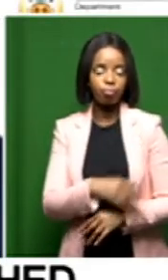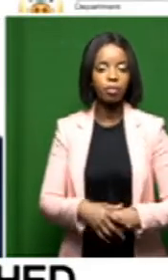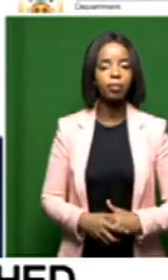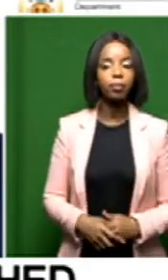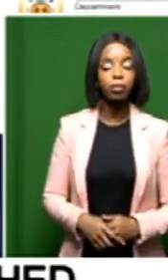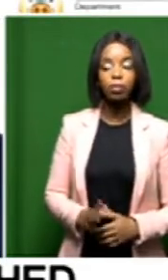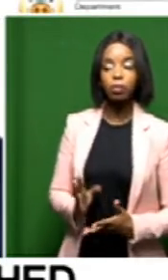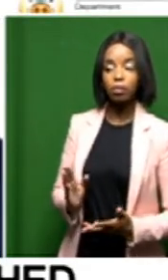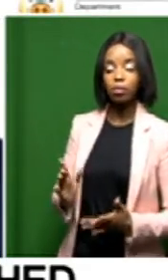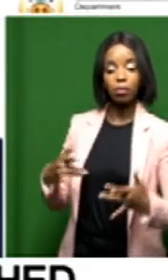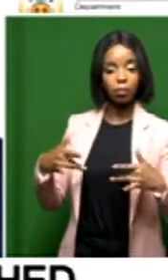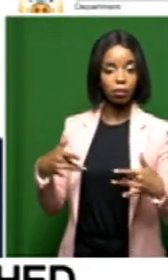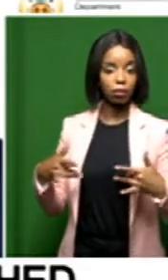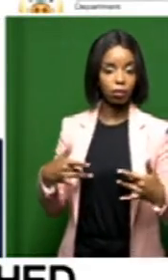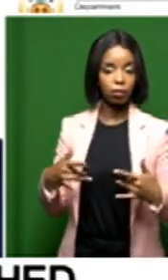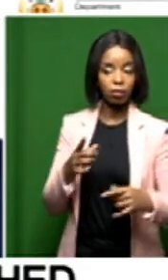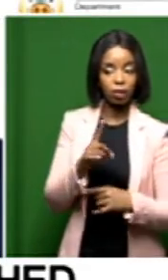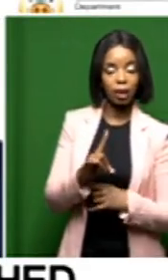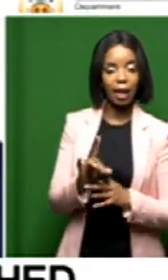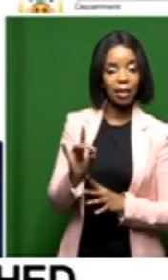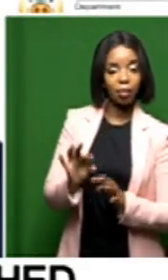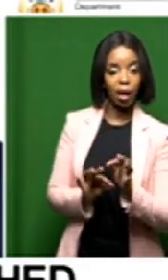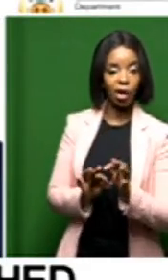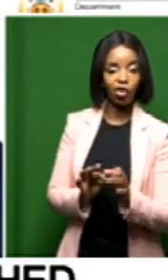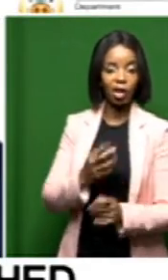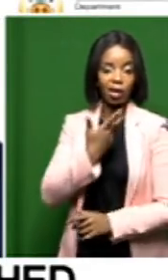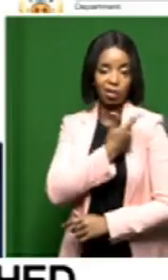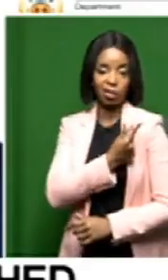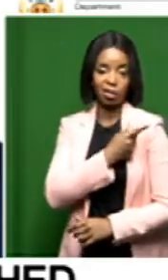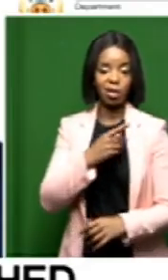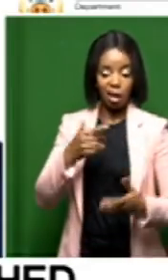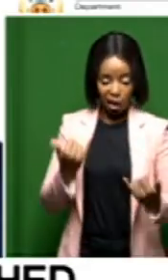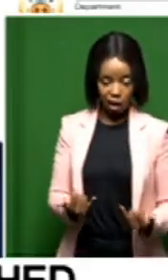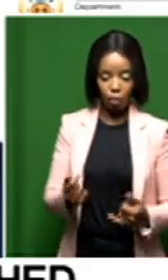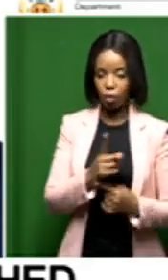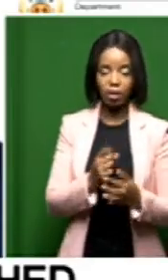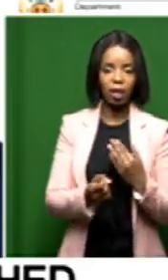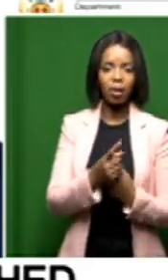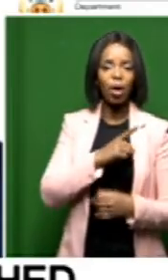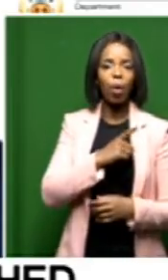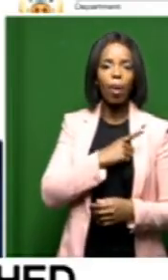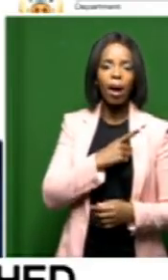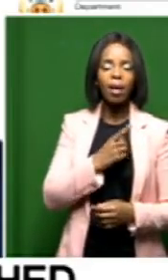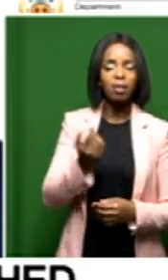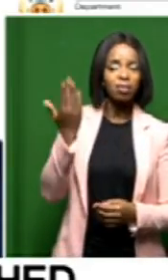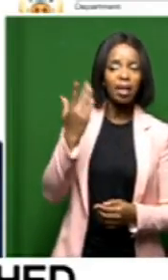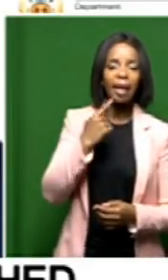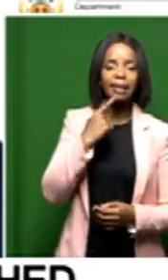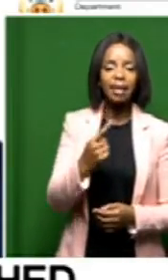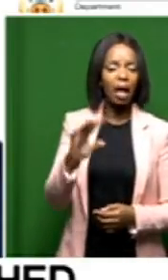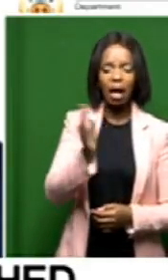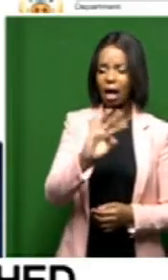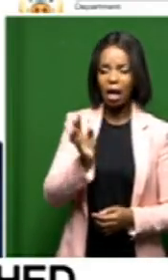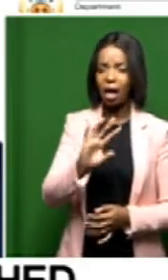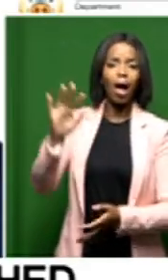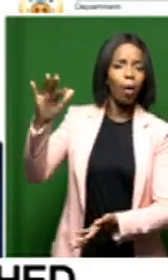vaccinations, where are we there? Because we know at one point it was actually like, stop bringing in vaccines, we've got too many because we haven't